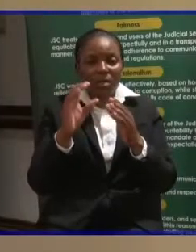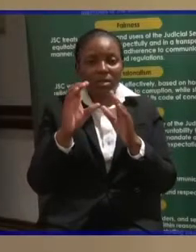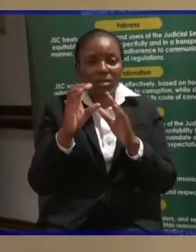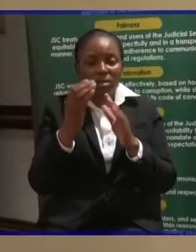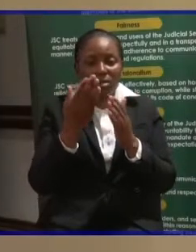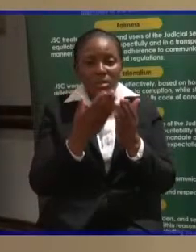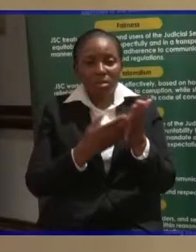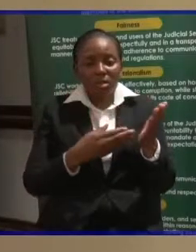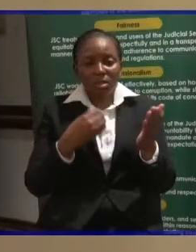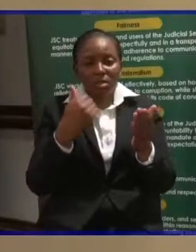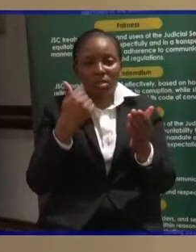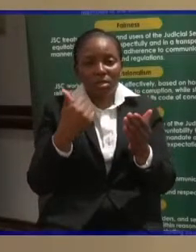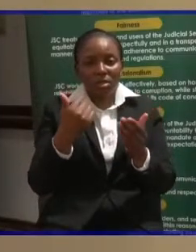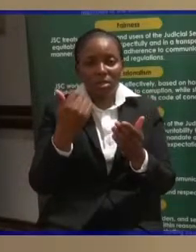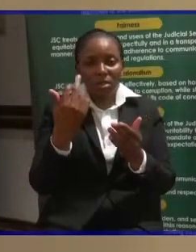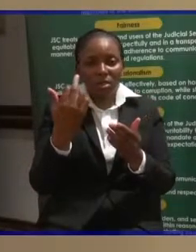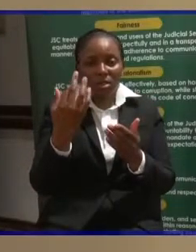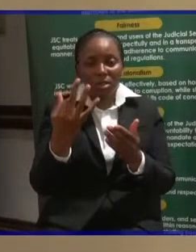the Labour Act?